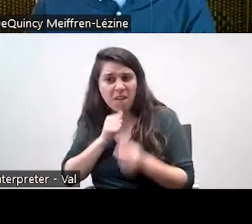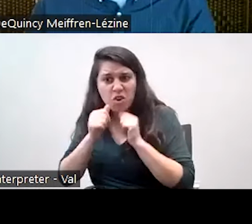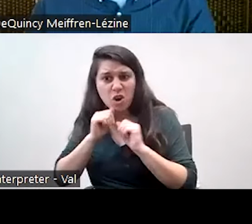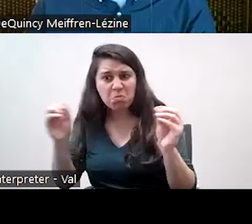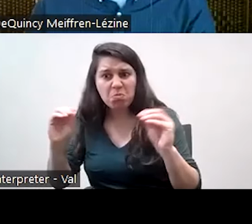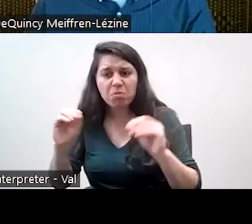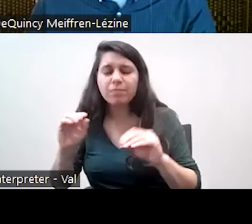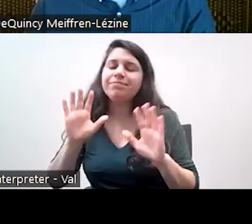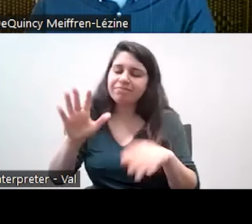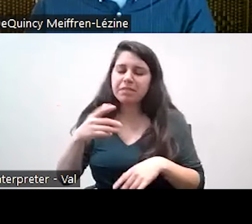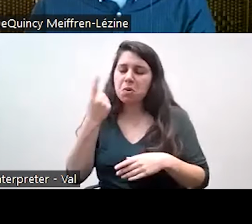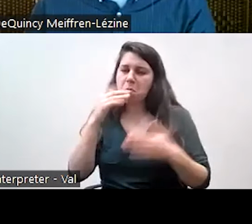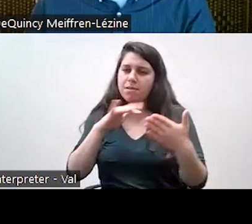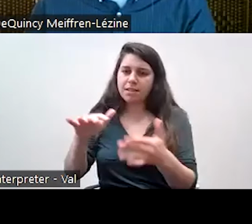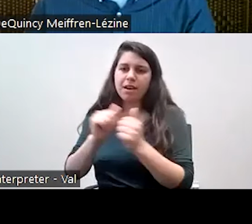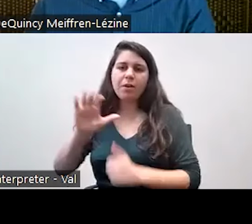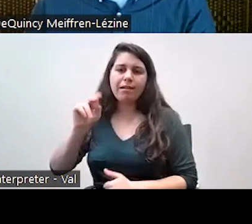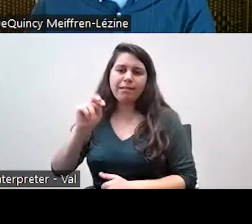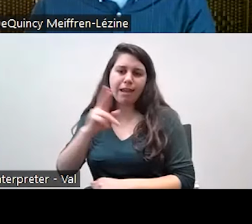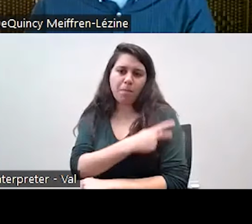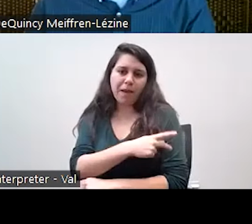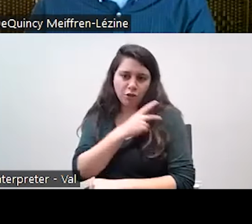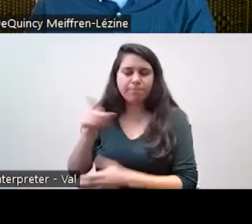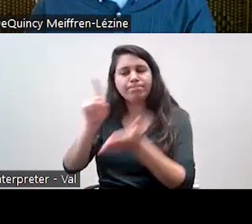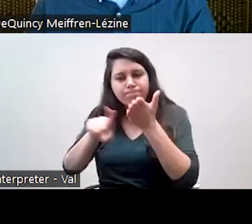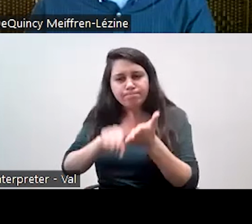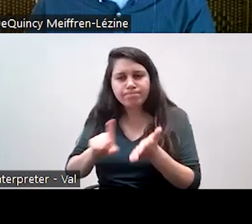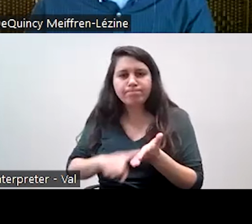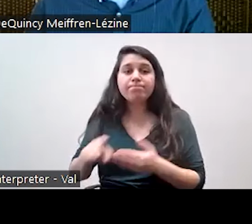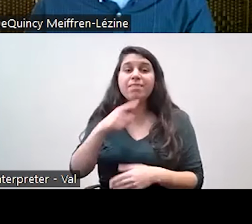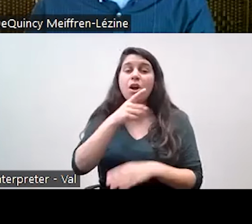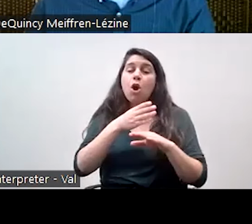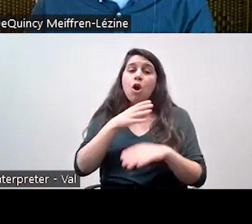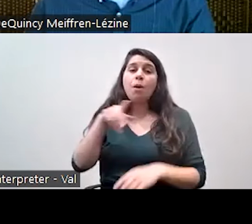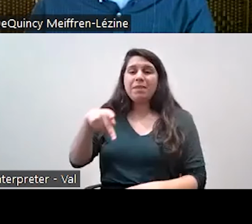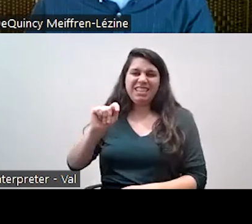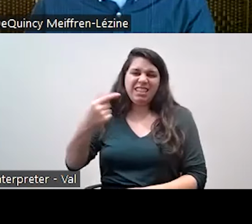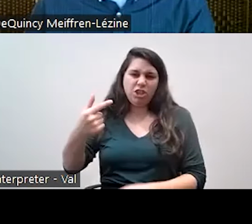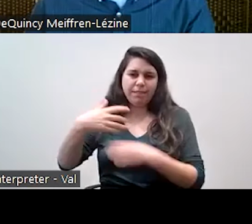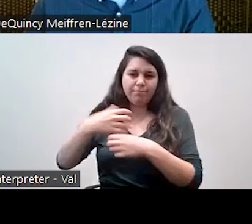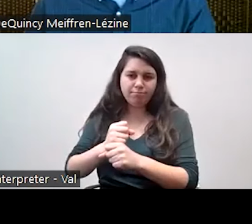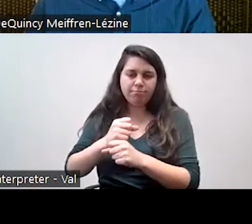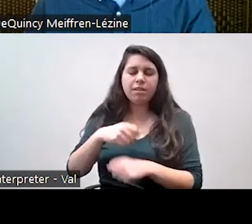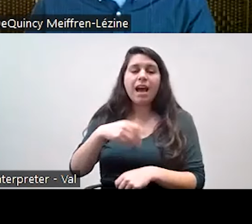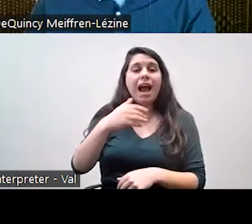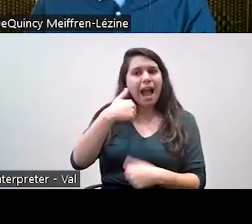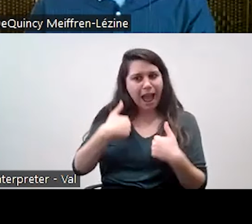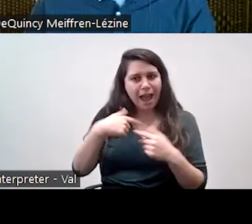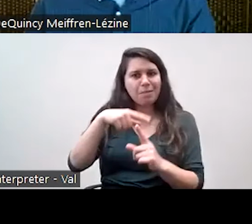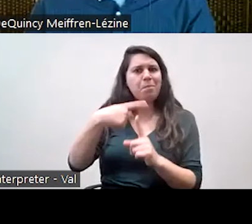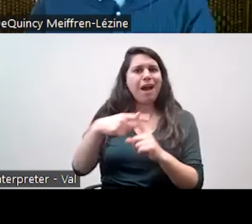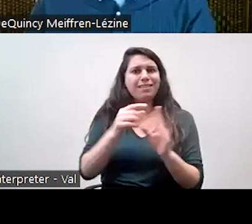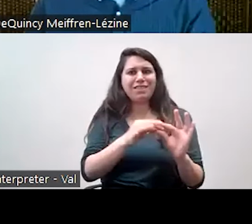done with cancer patients, and what they found was that post-traumatic growth actually had a positive correlation with post-traumatic